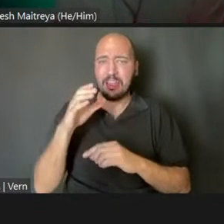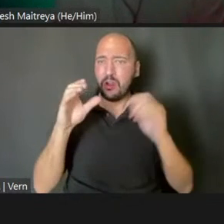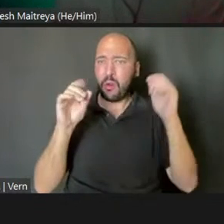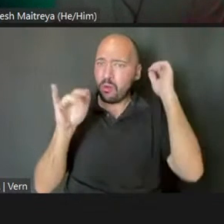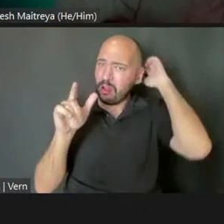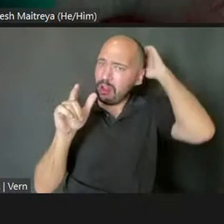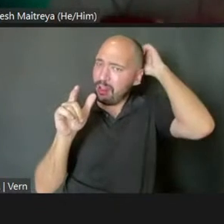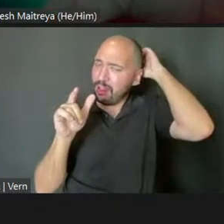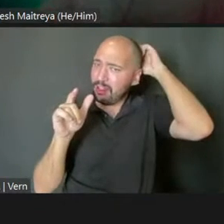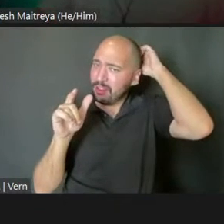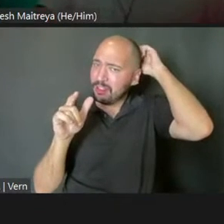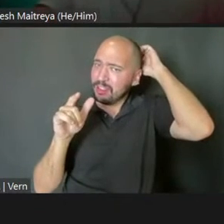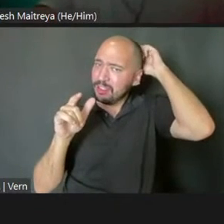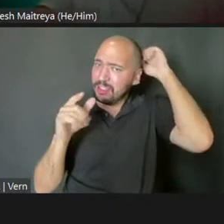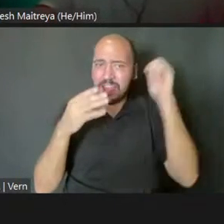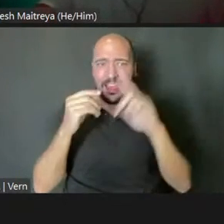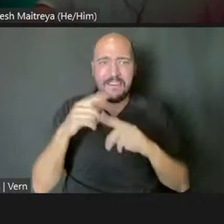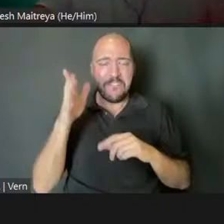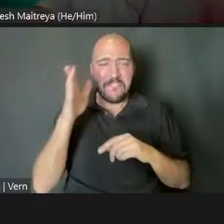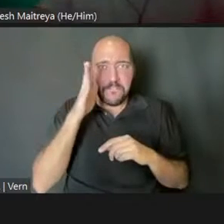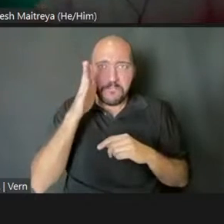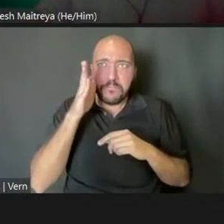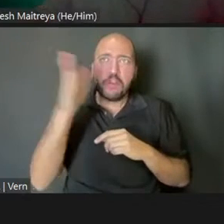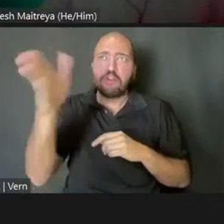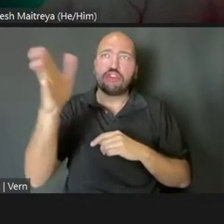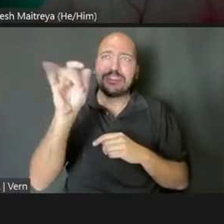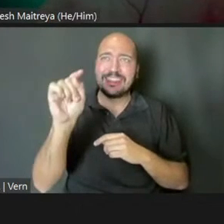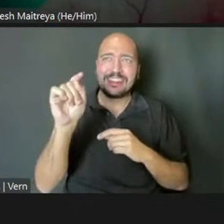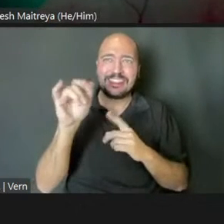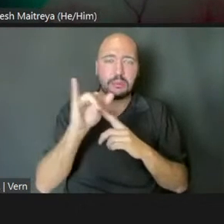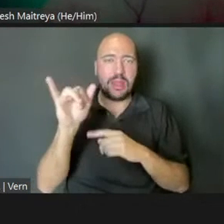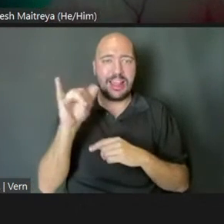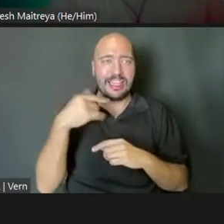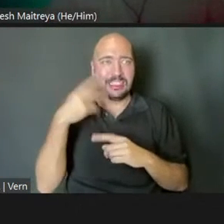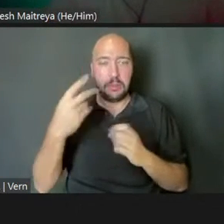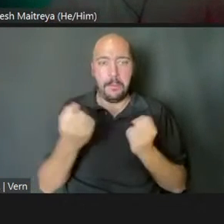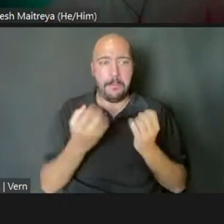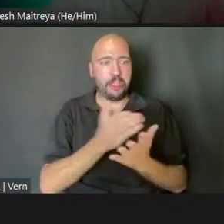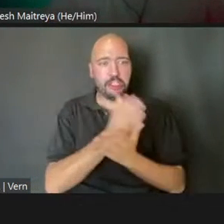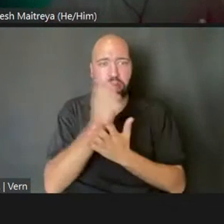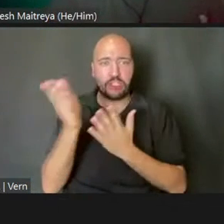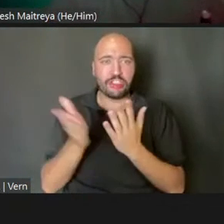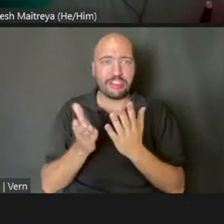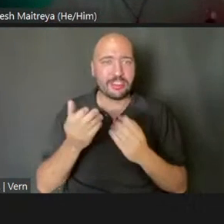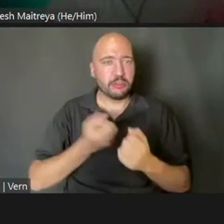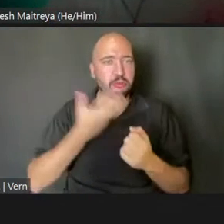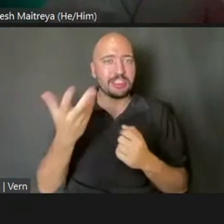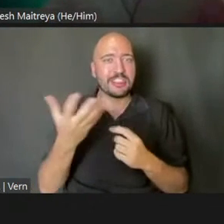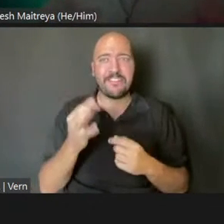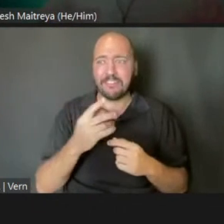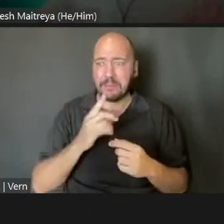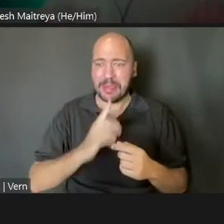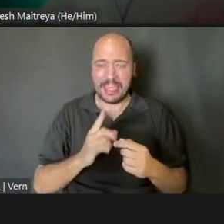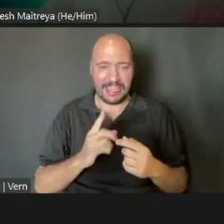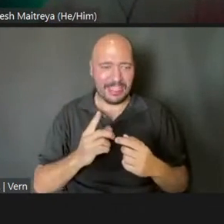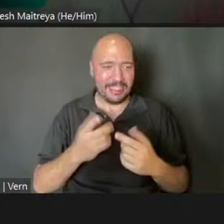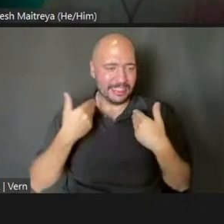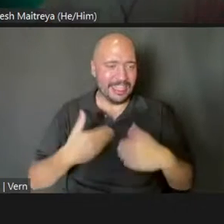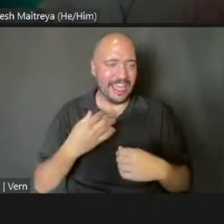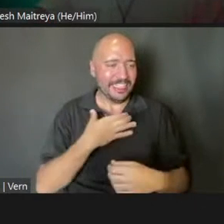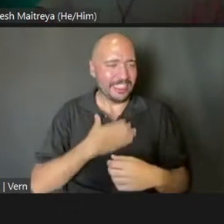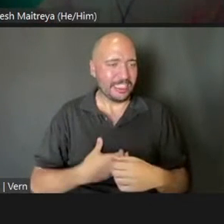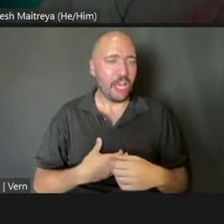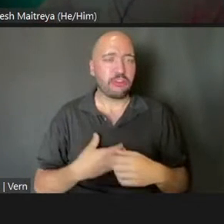well. So I see even a multi-directional expression of being and of desiring